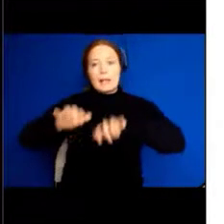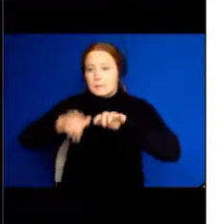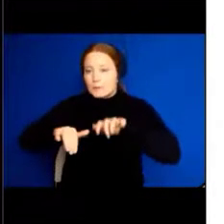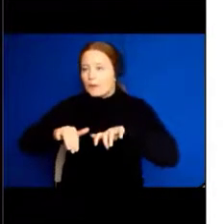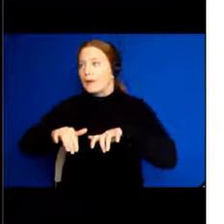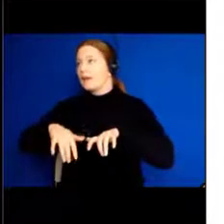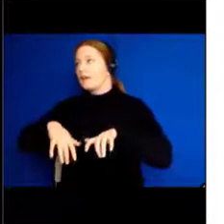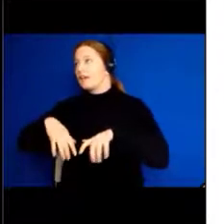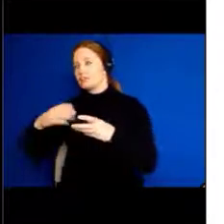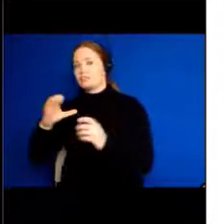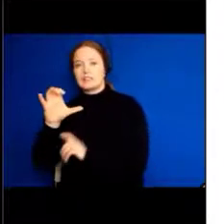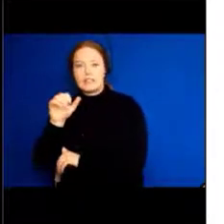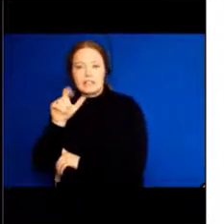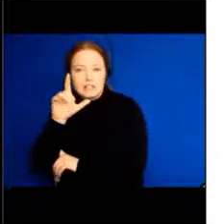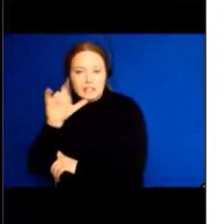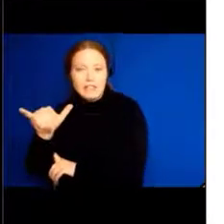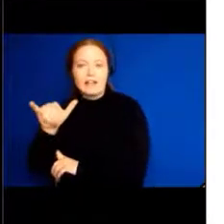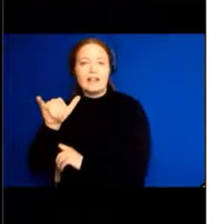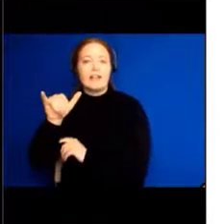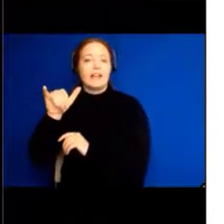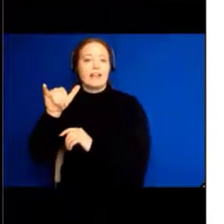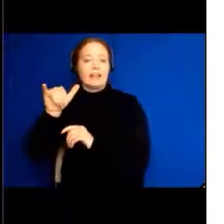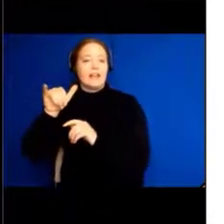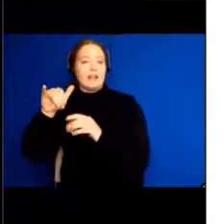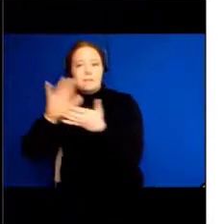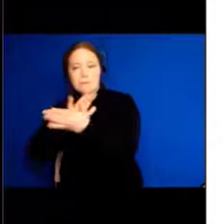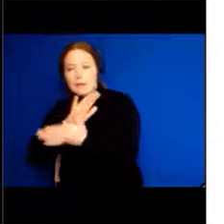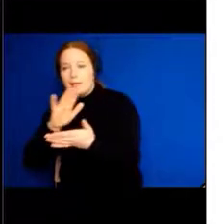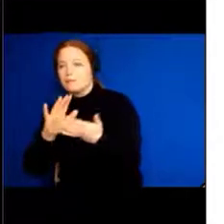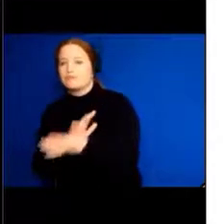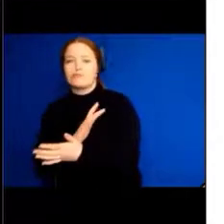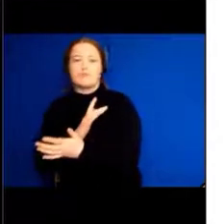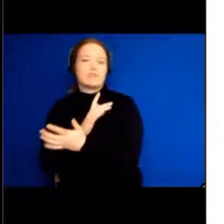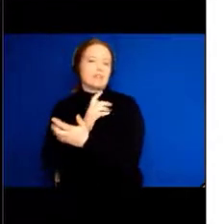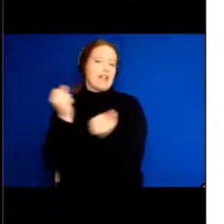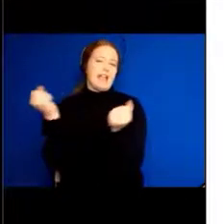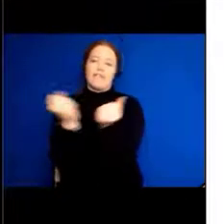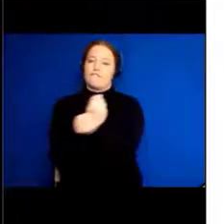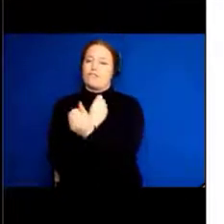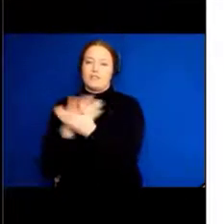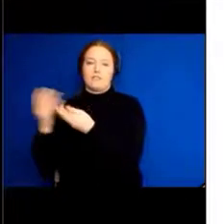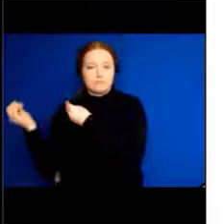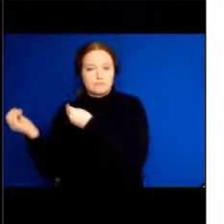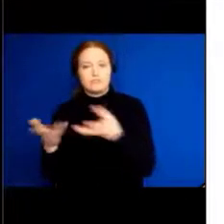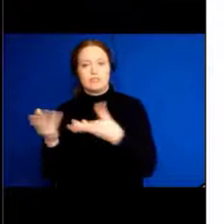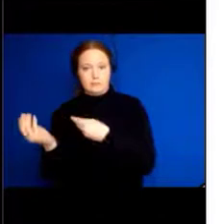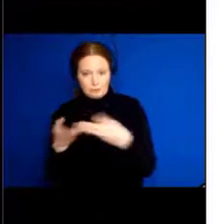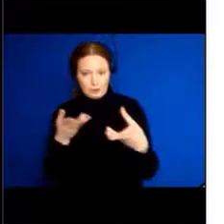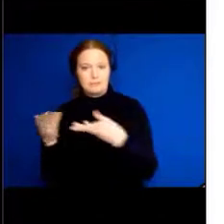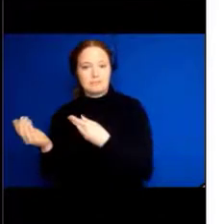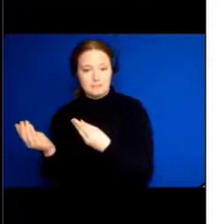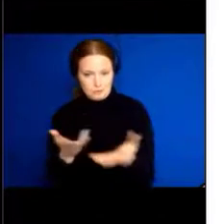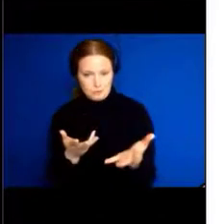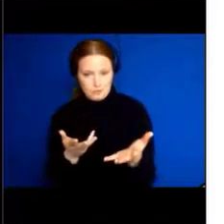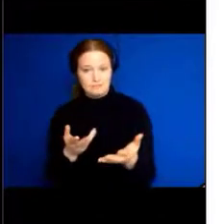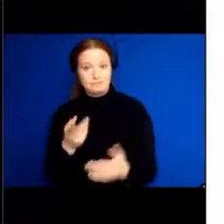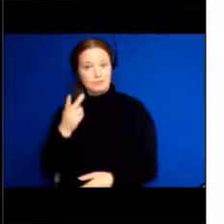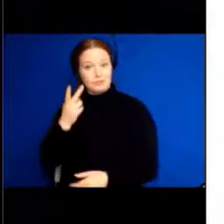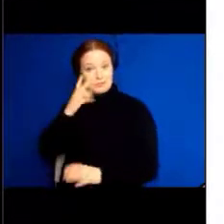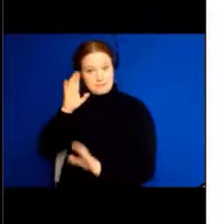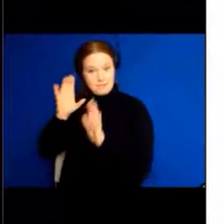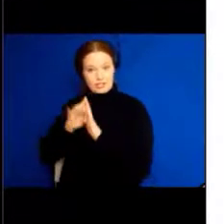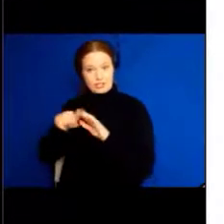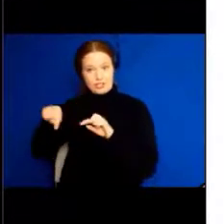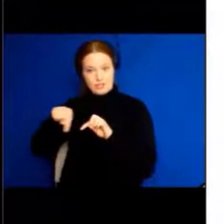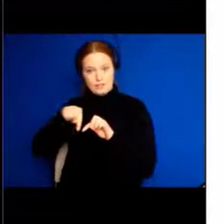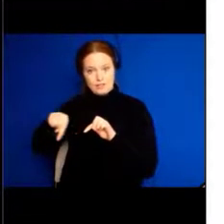modeling, all these kinds of things that we could use together to make art. In this photograph, you see a warm-up activity